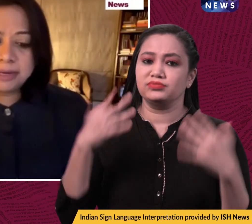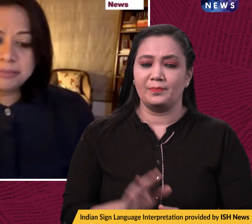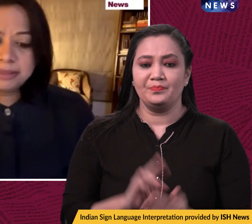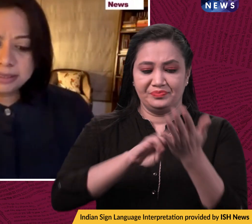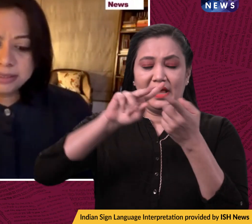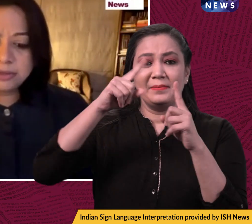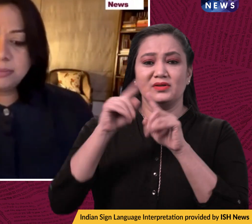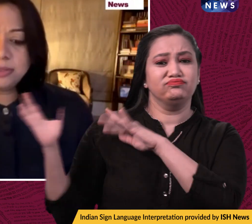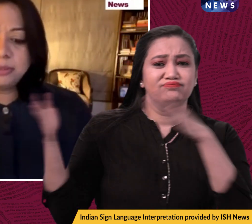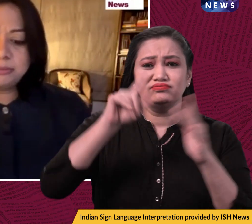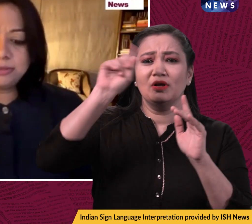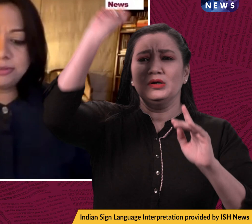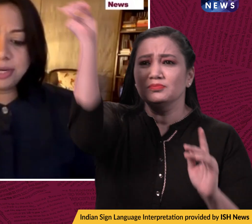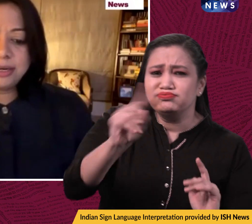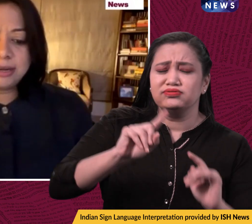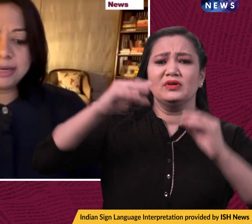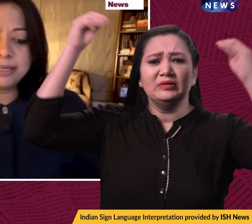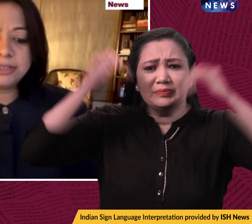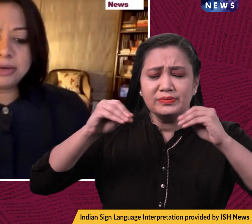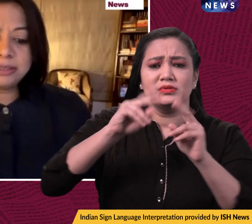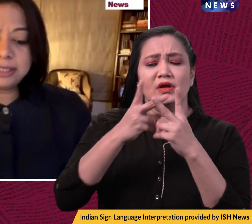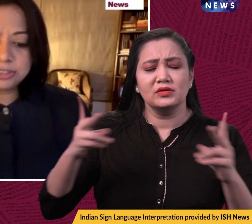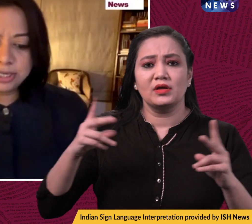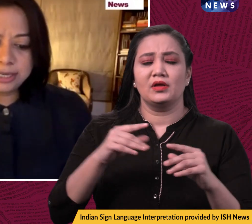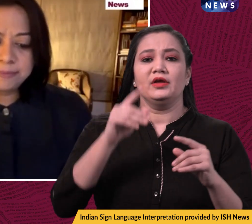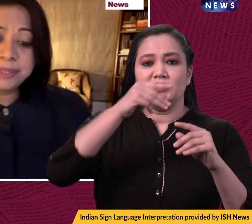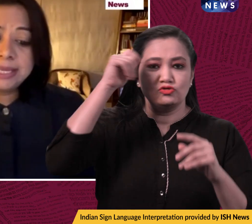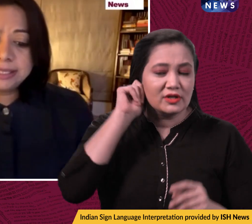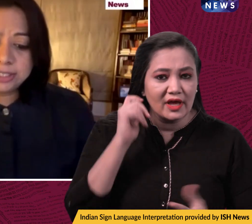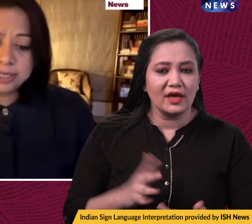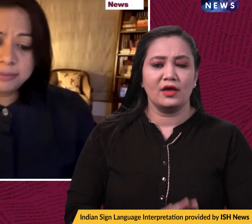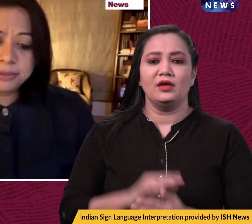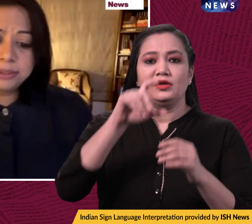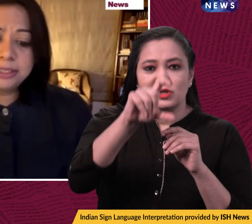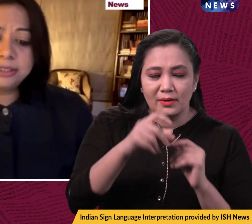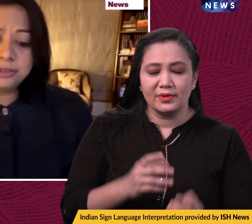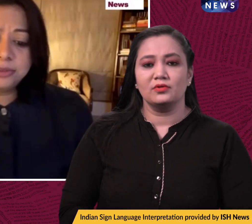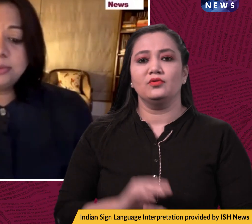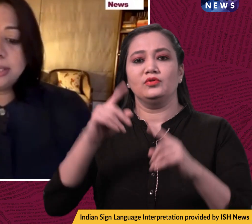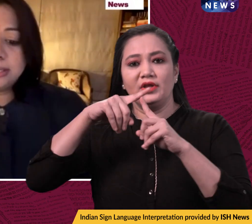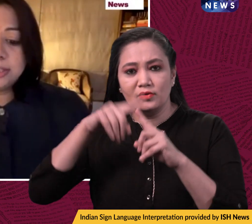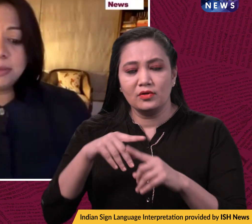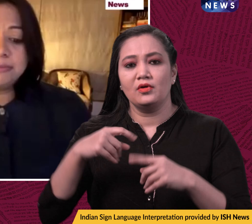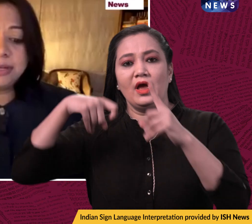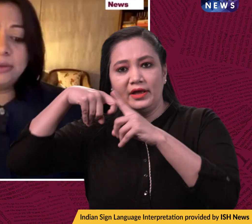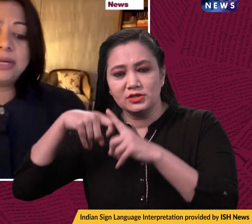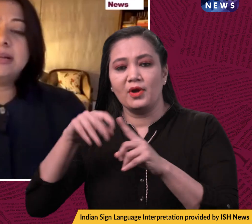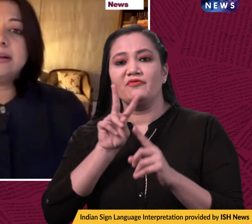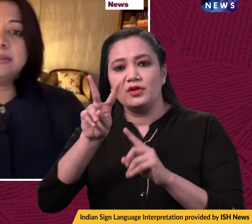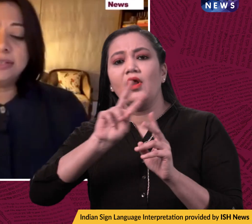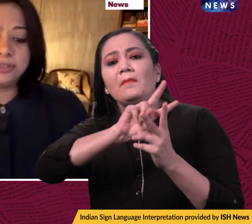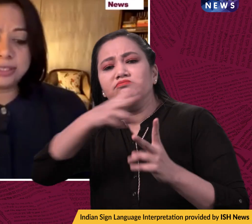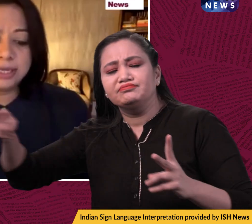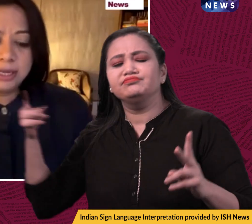Met Department, thunderstorms with moderate rain are likely to occur in Chennai, in Chengalpattu, in Tiruvallur, in Kanchipuram, Vellore